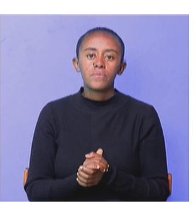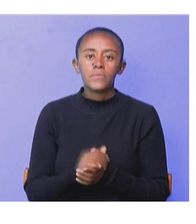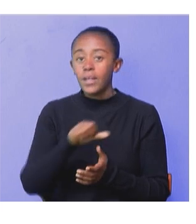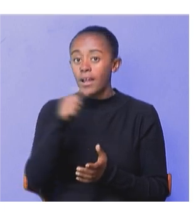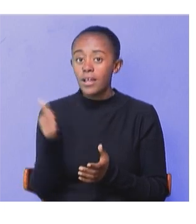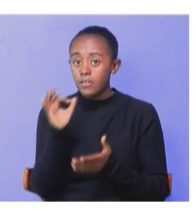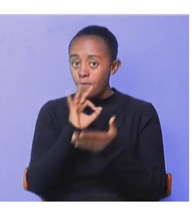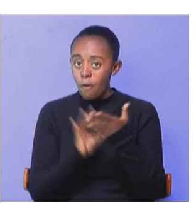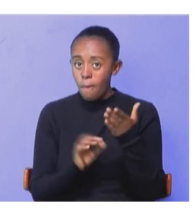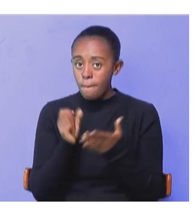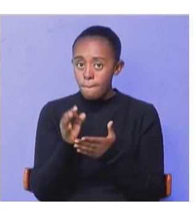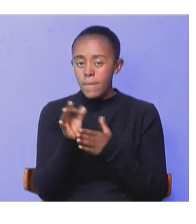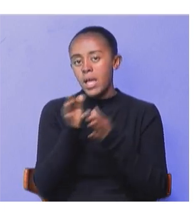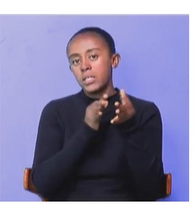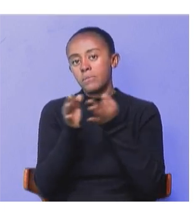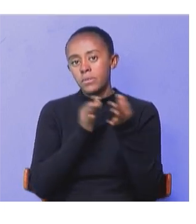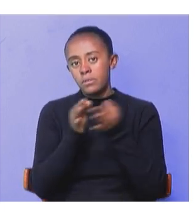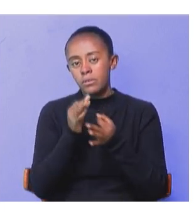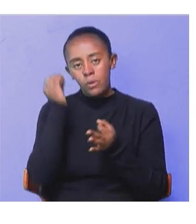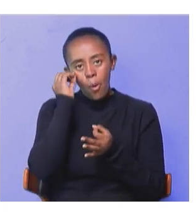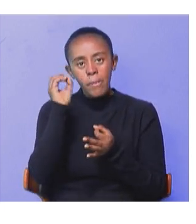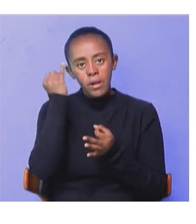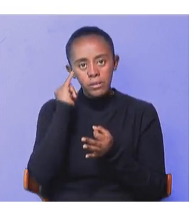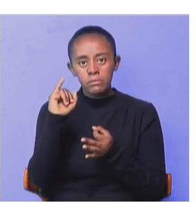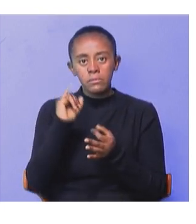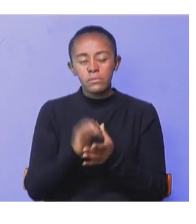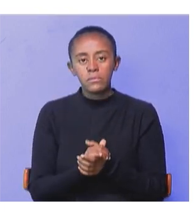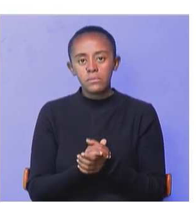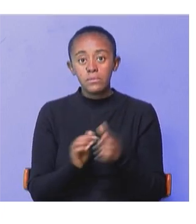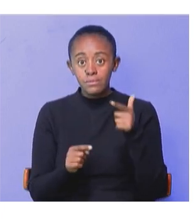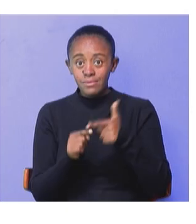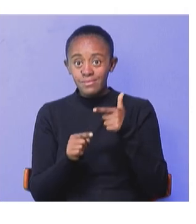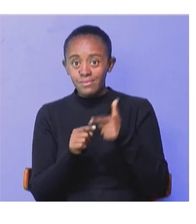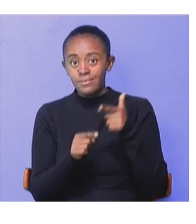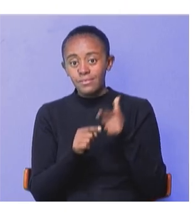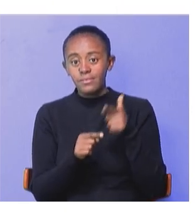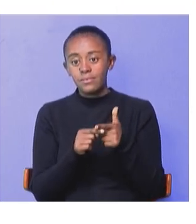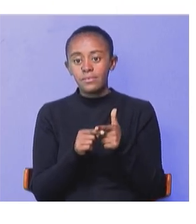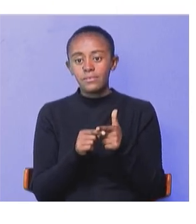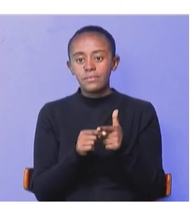about another form of expressing opinions? The second one is